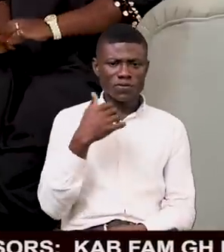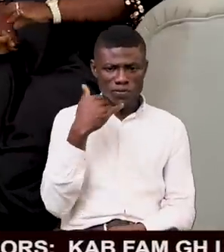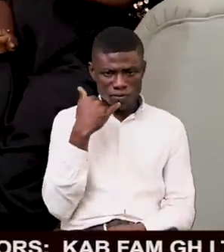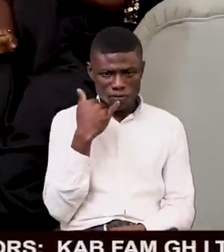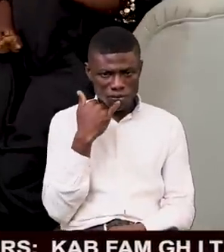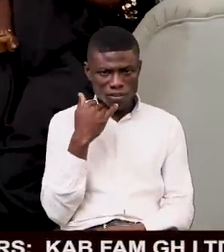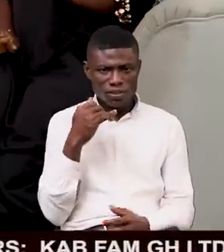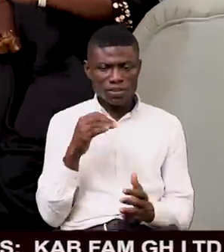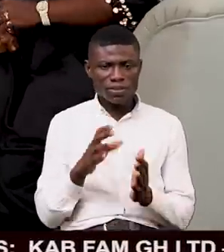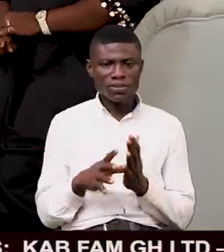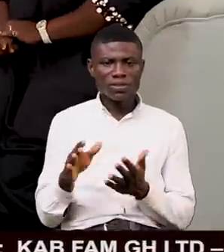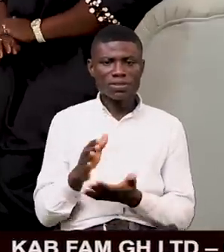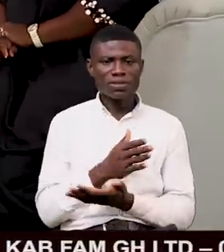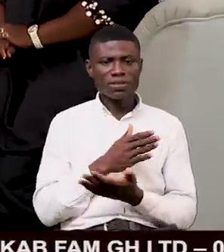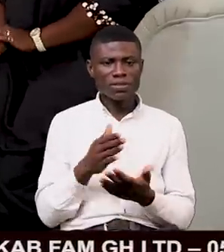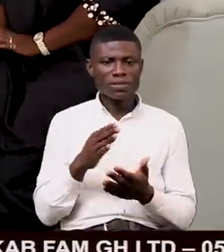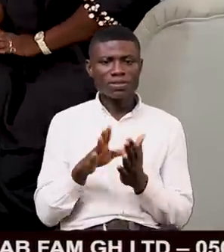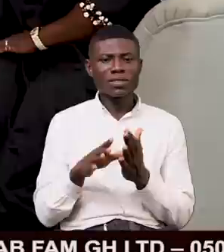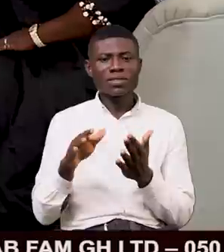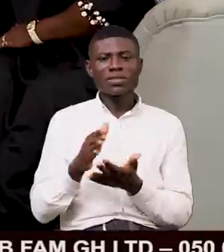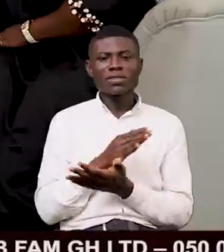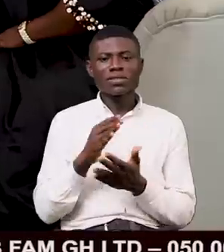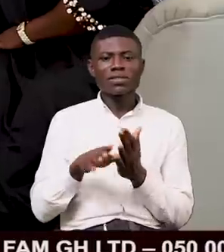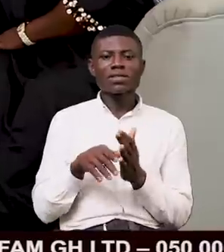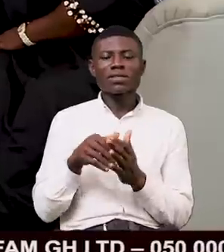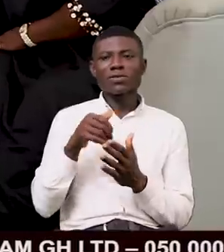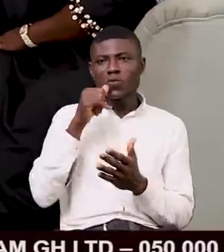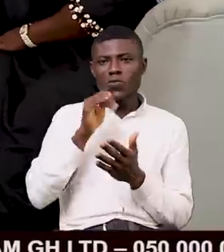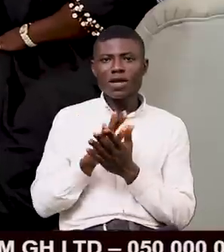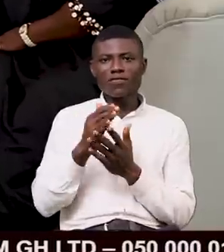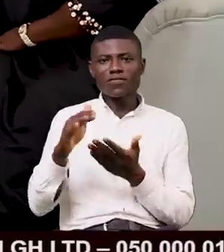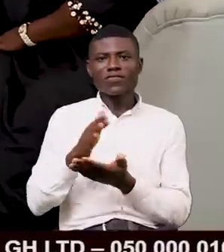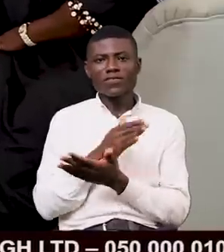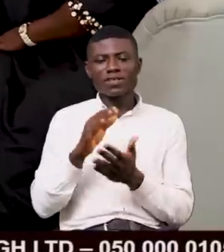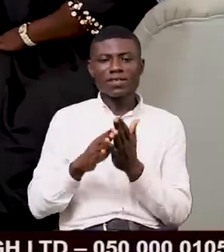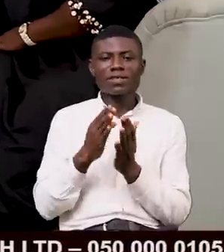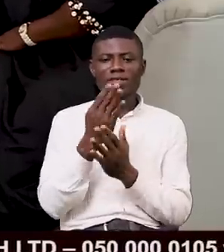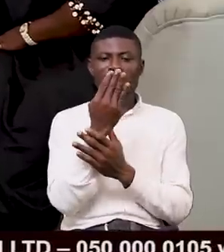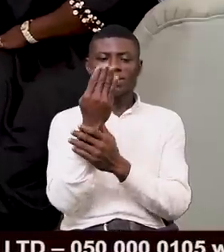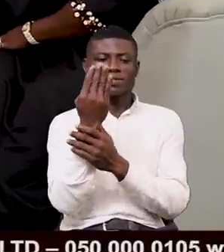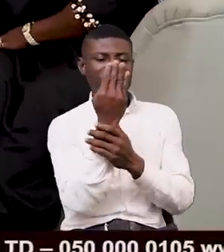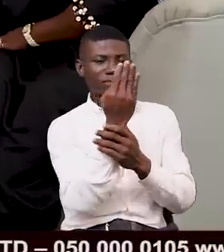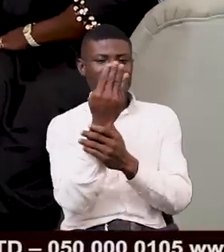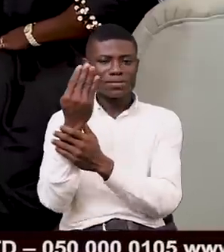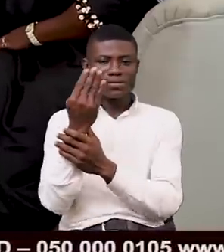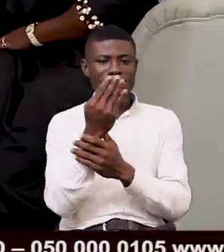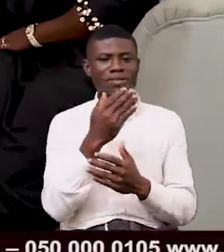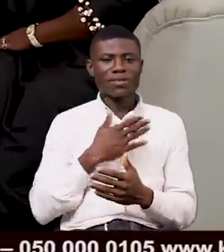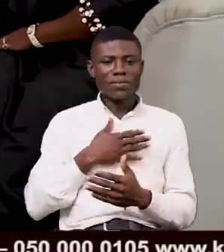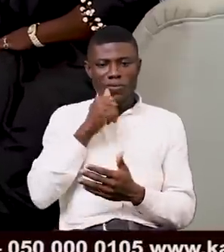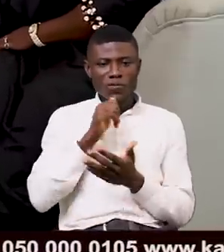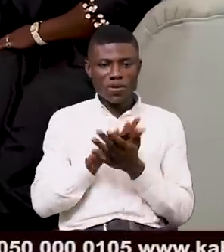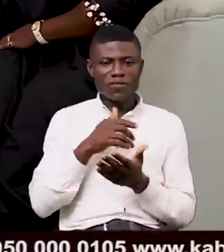phone na o yiri di asa na wo di twa ye adwuma ni bi na na aye se me bua no